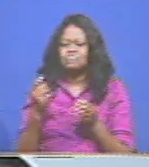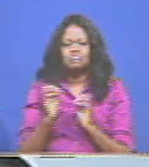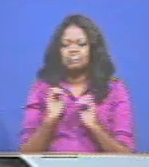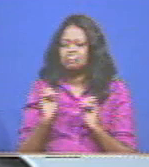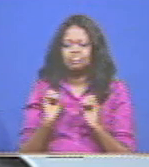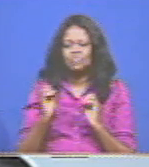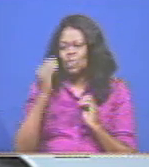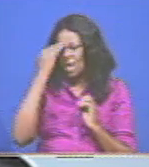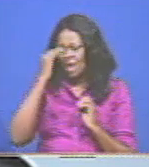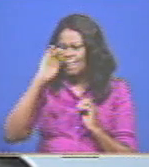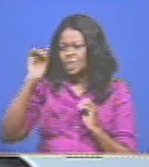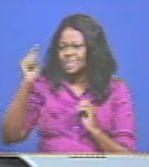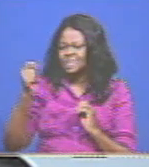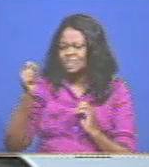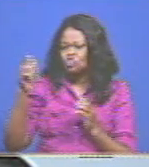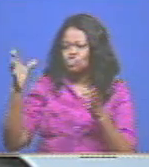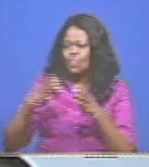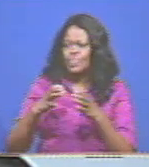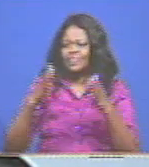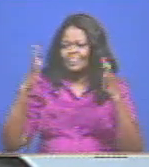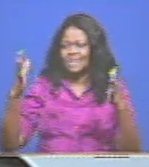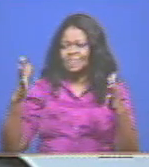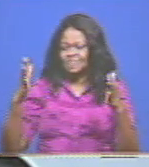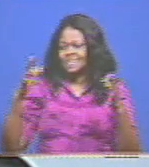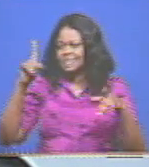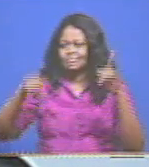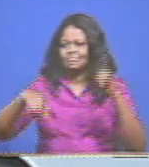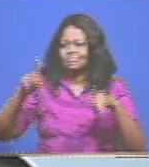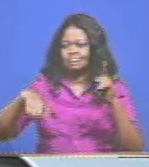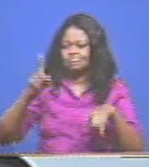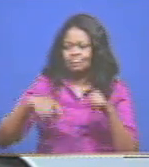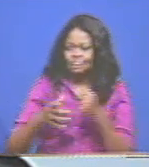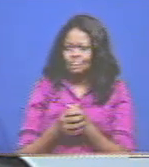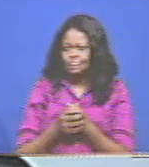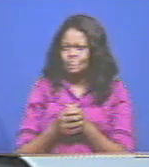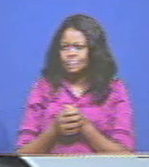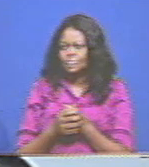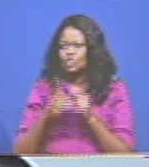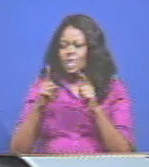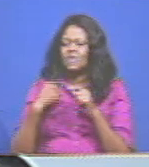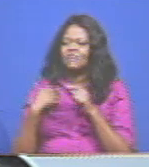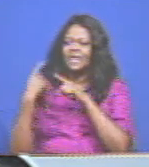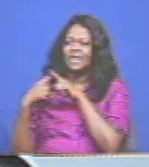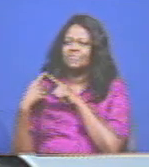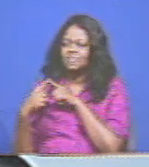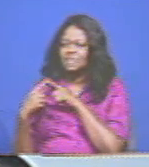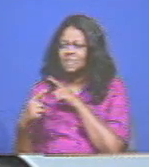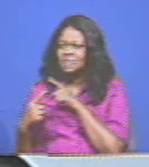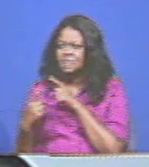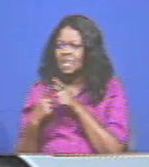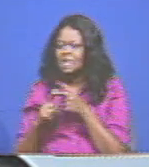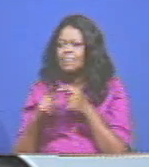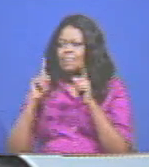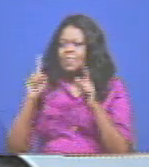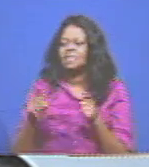diverse. Yes. You also need quite to have been around for quite some time, with also some serious